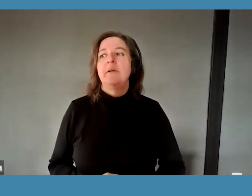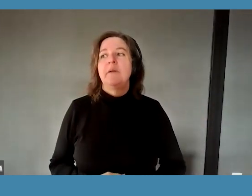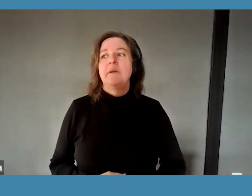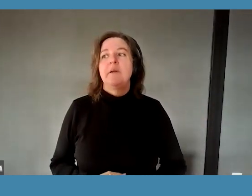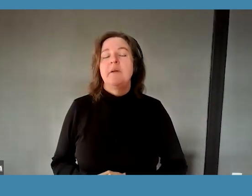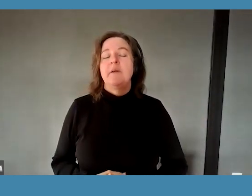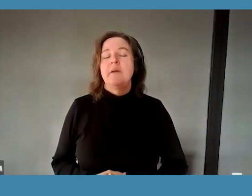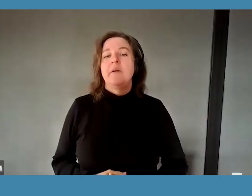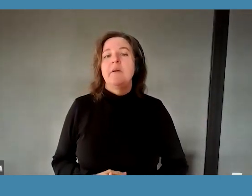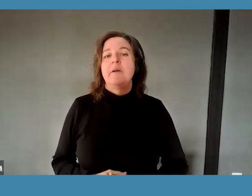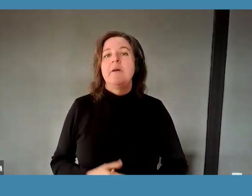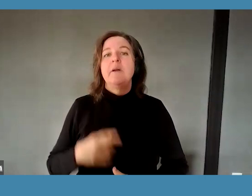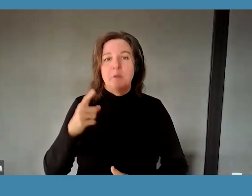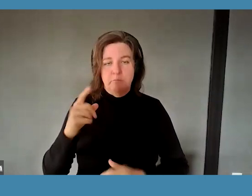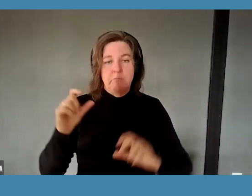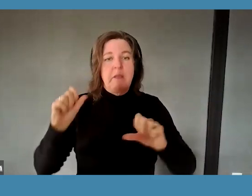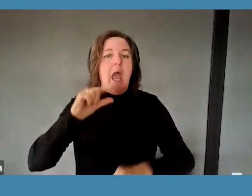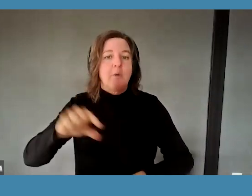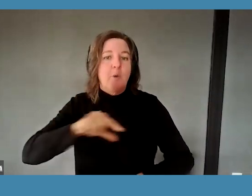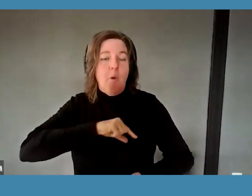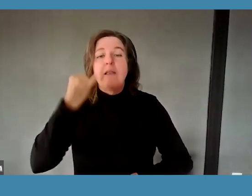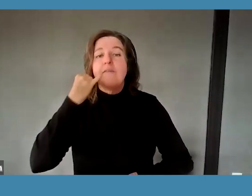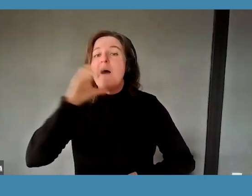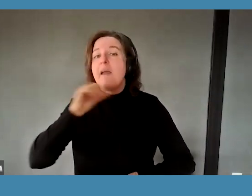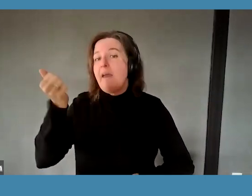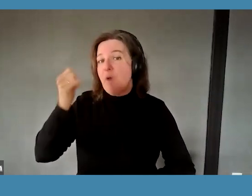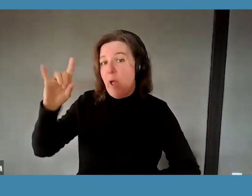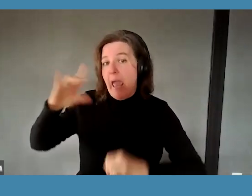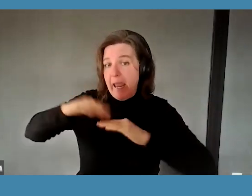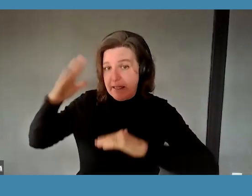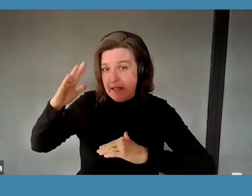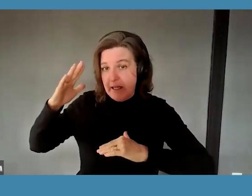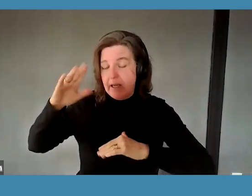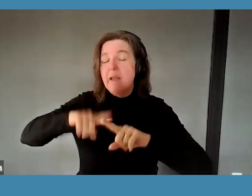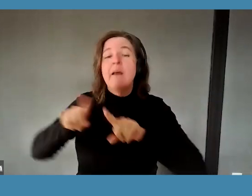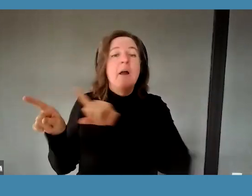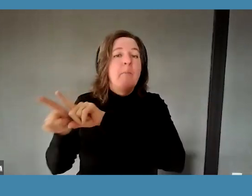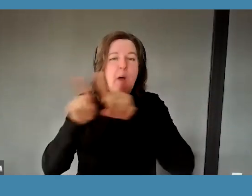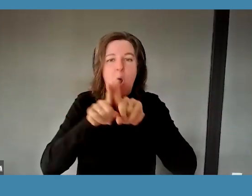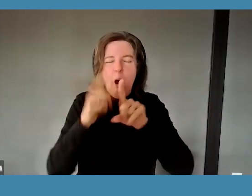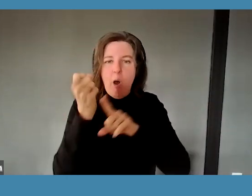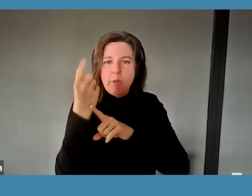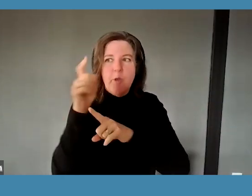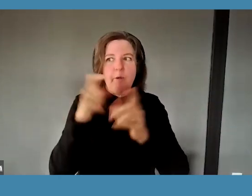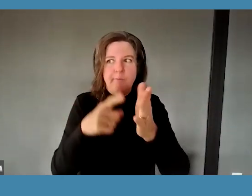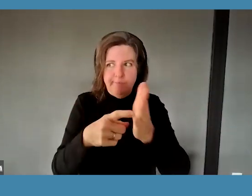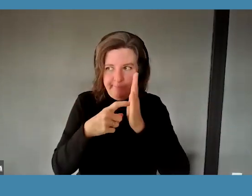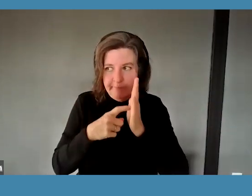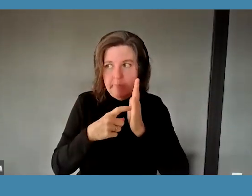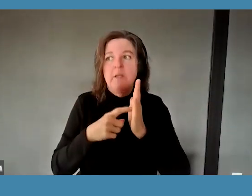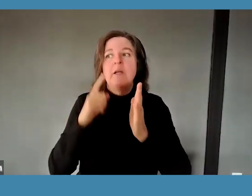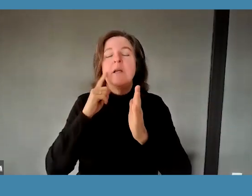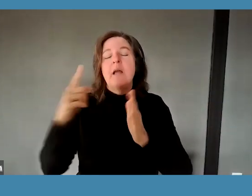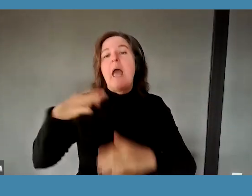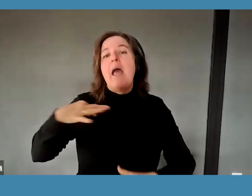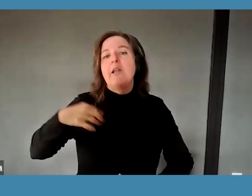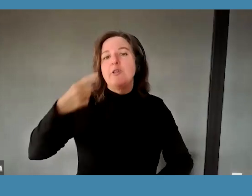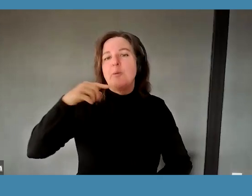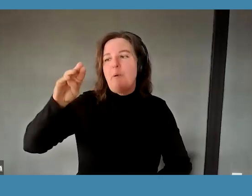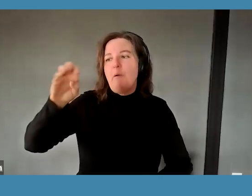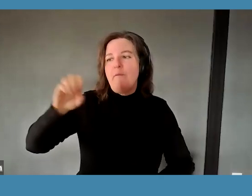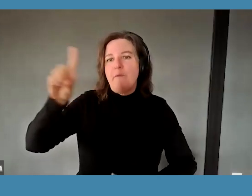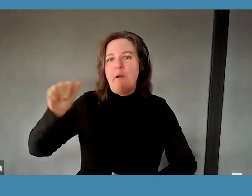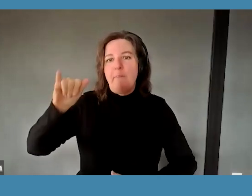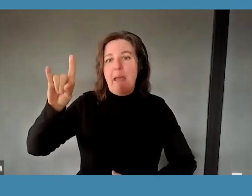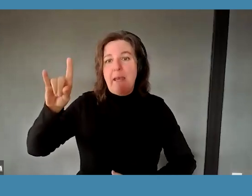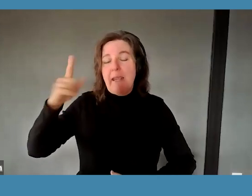you can qualify if you're 18 years of age or older if you also are eligible for Medicaid by reason of disability and